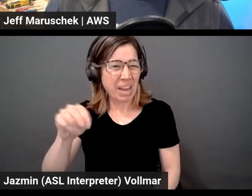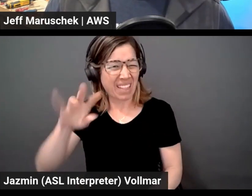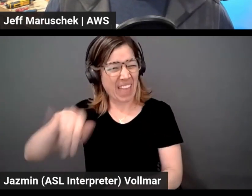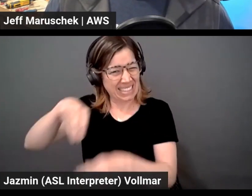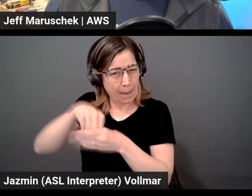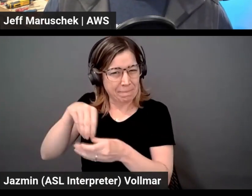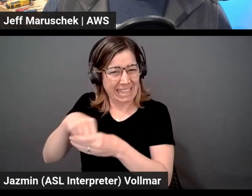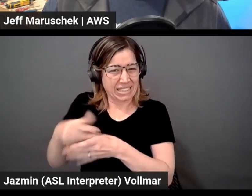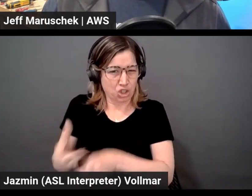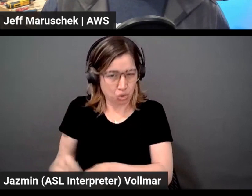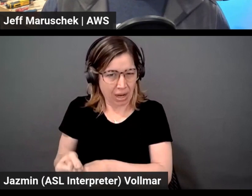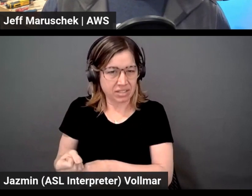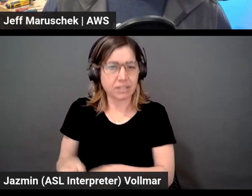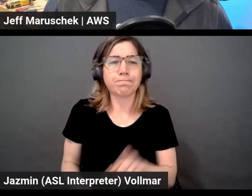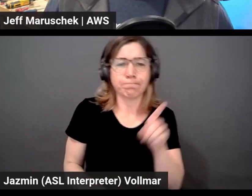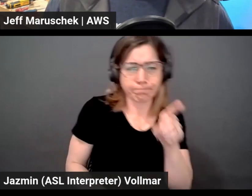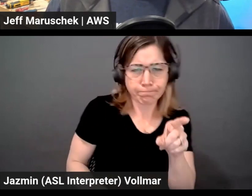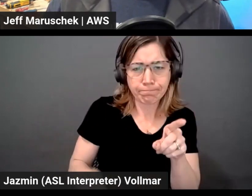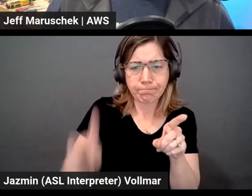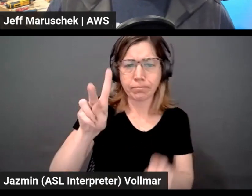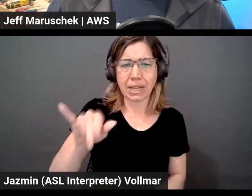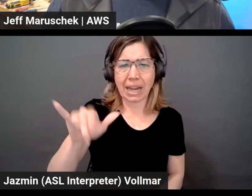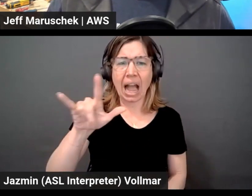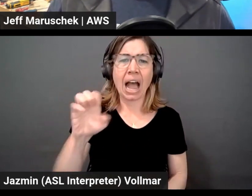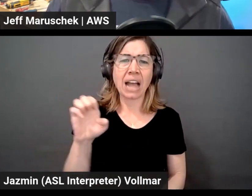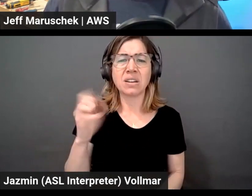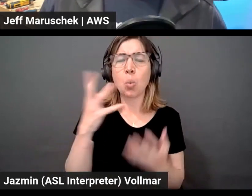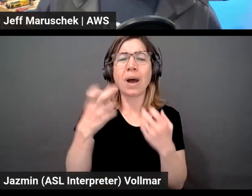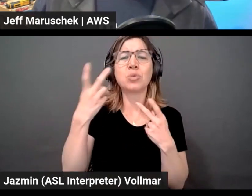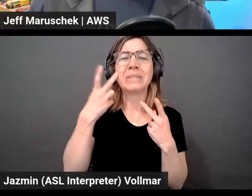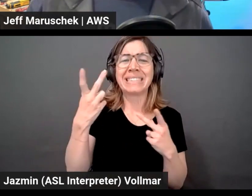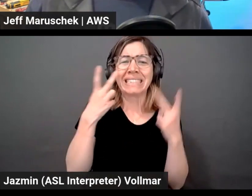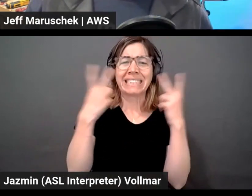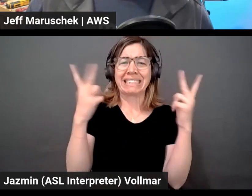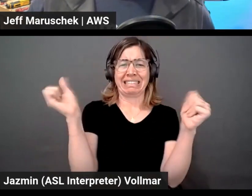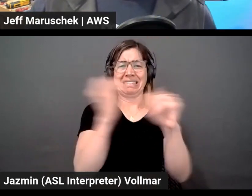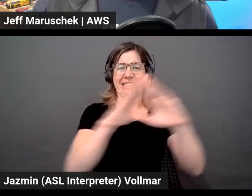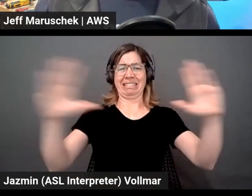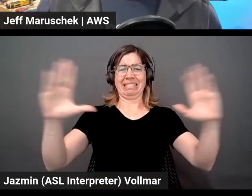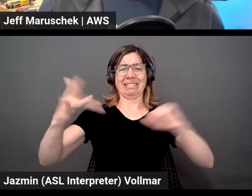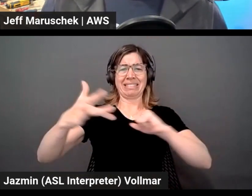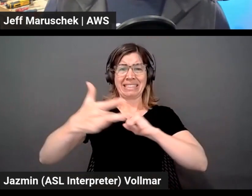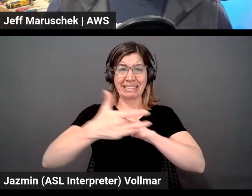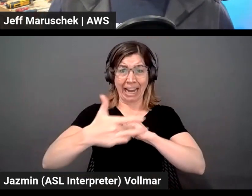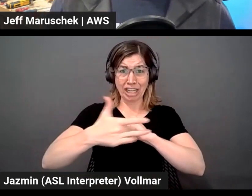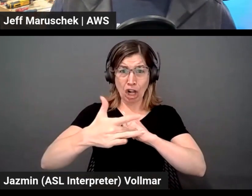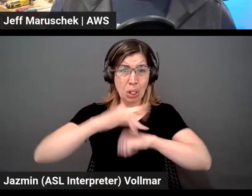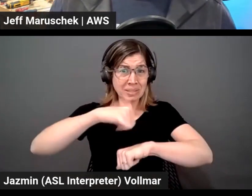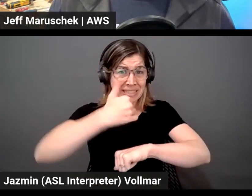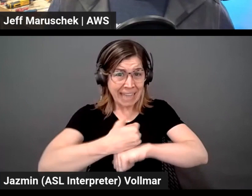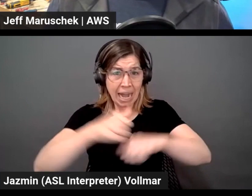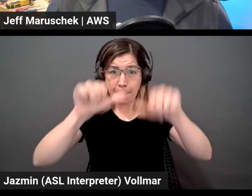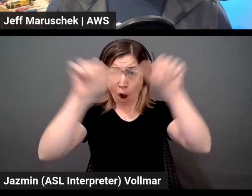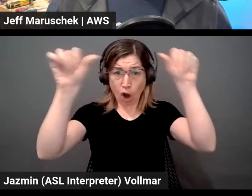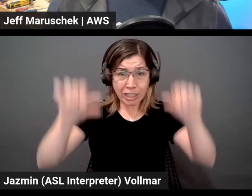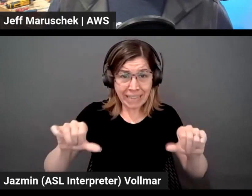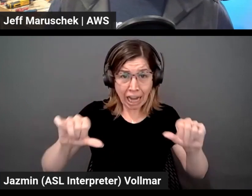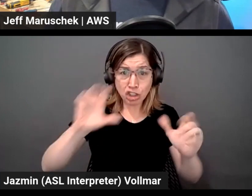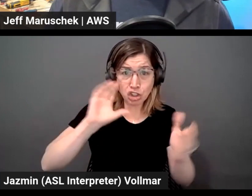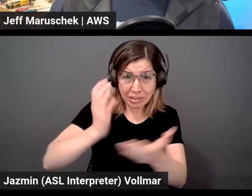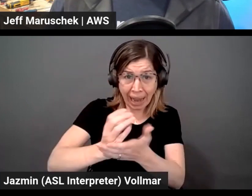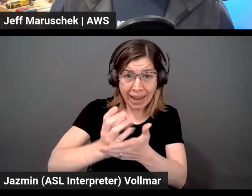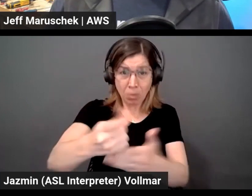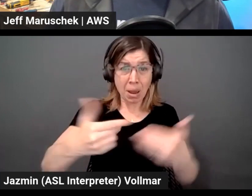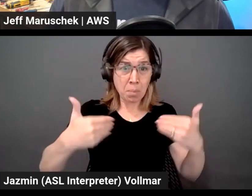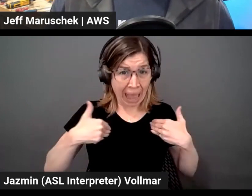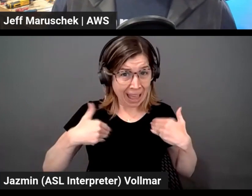that want to see like the technical like setup of this, as far as like an architecture diagram, do we have anything like that that we can kind of